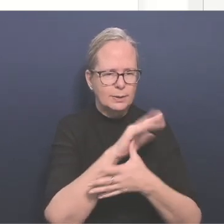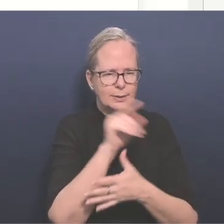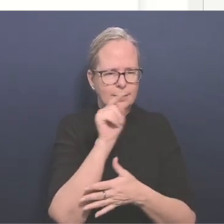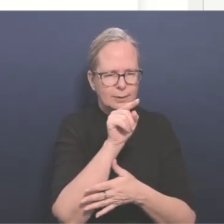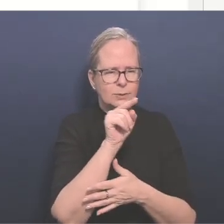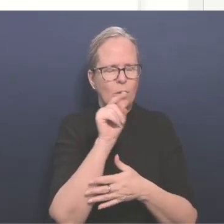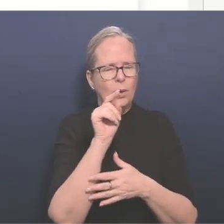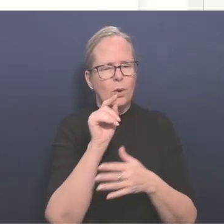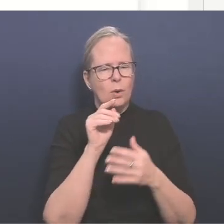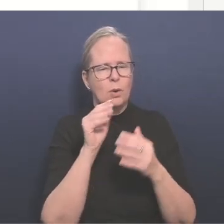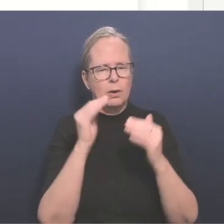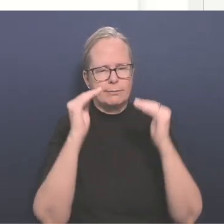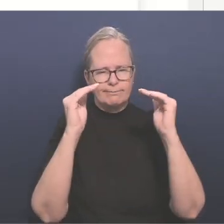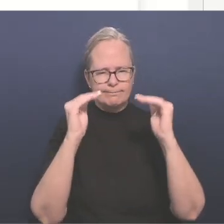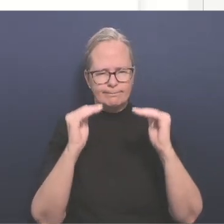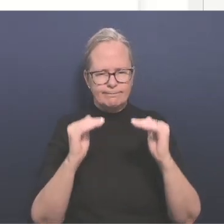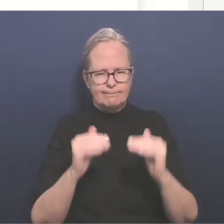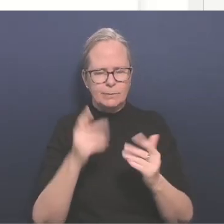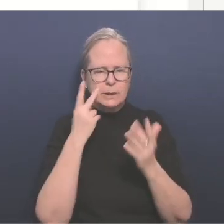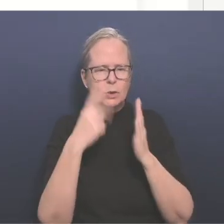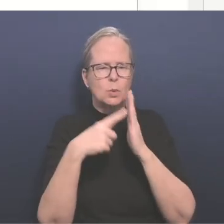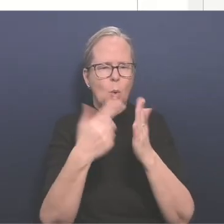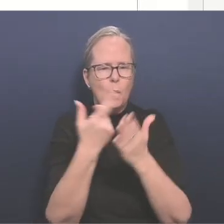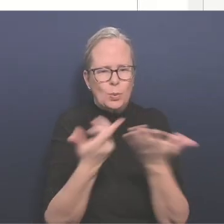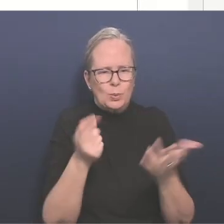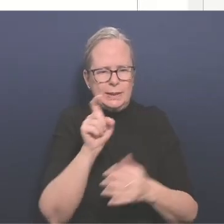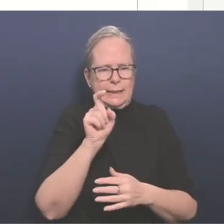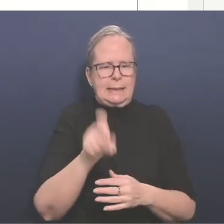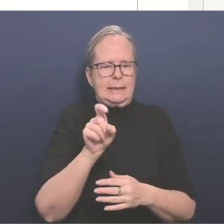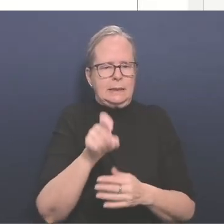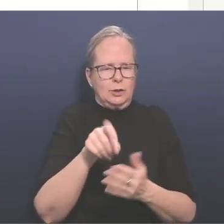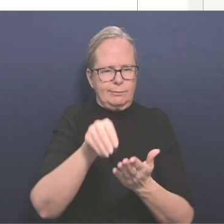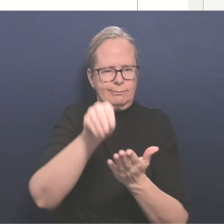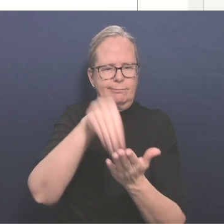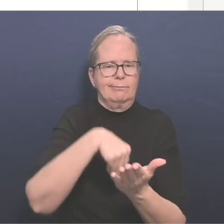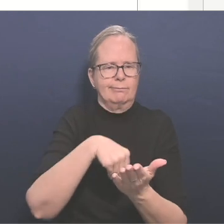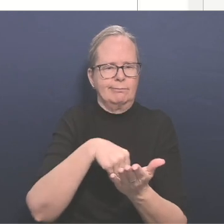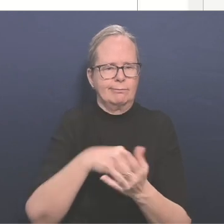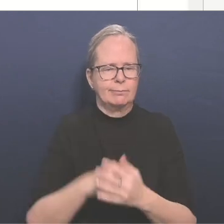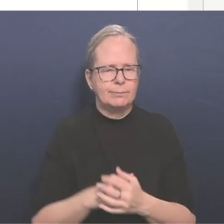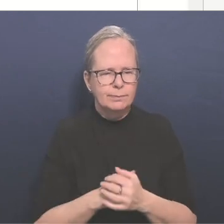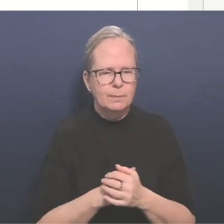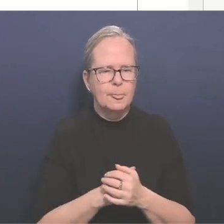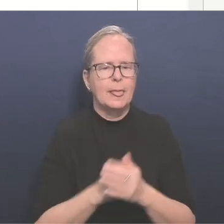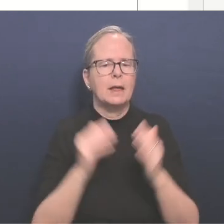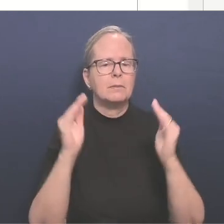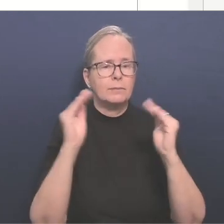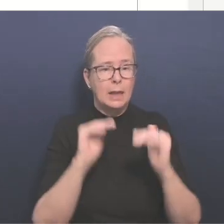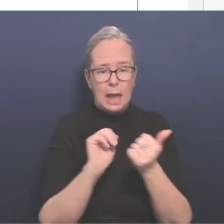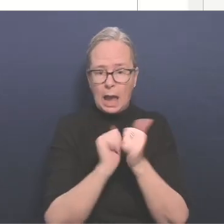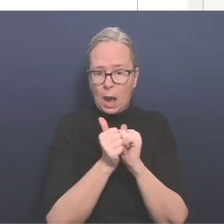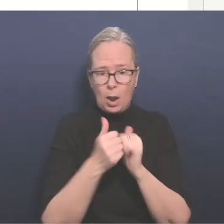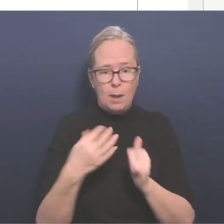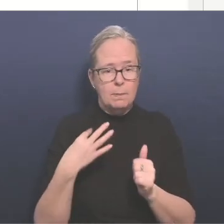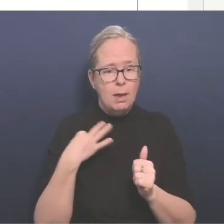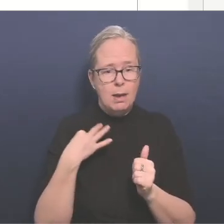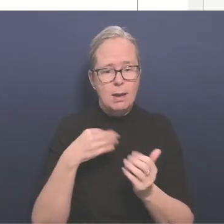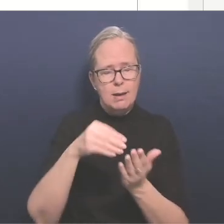done with Aisha and she's leaving our agency and she's overwhelmed or worried as